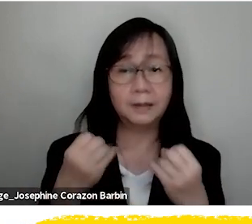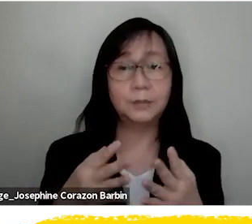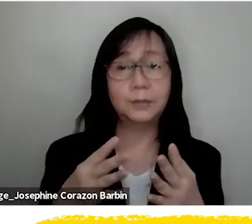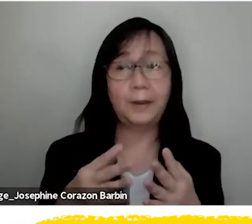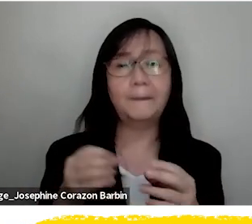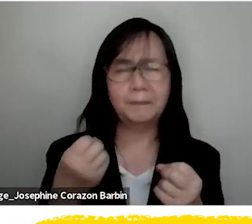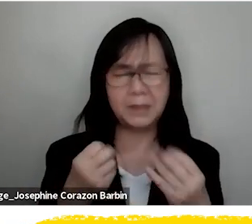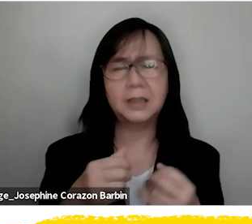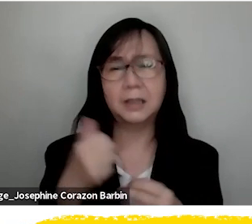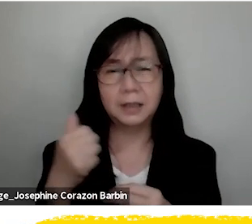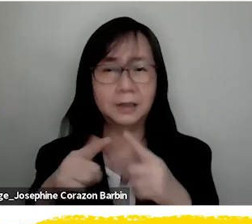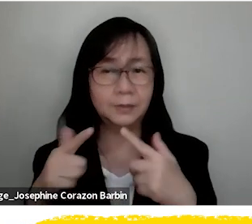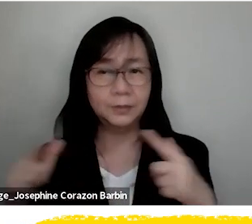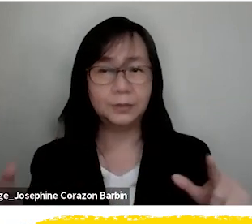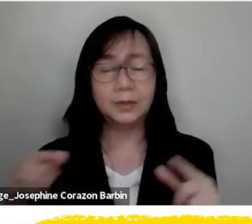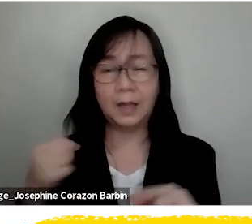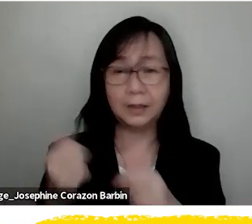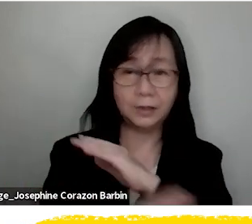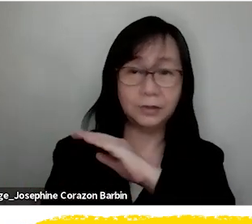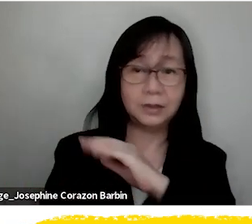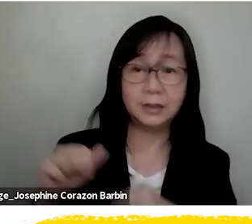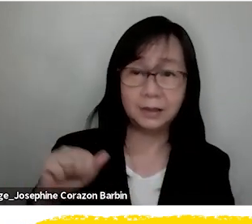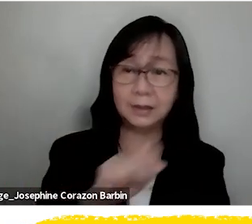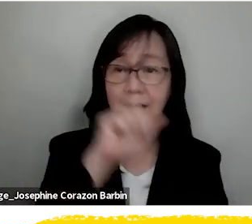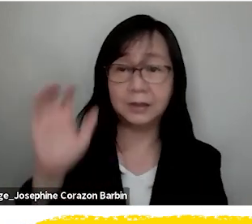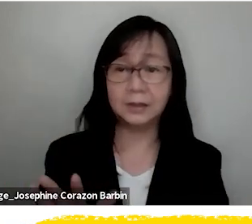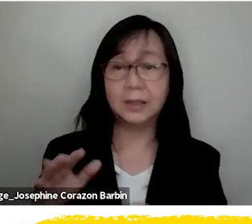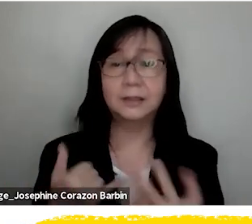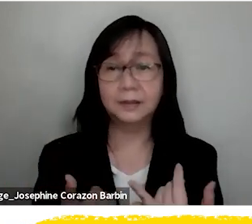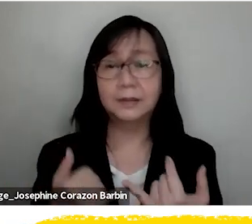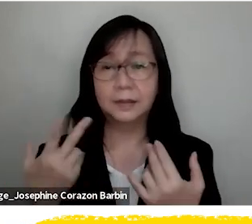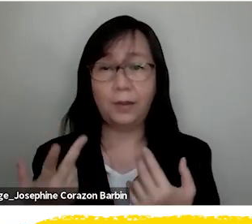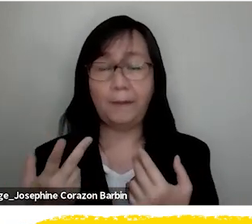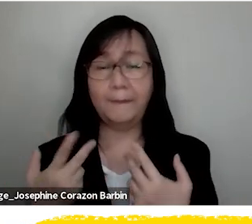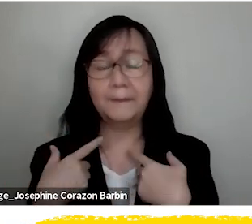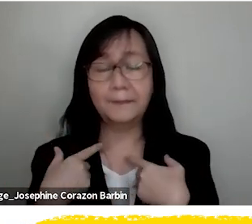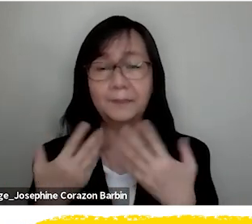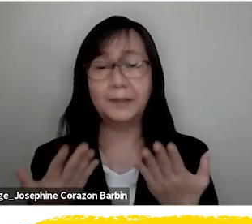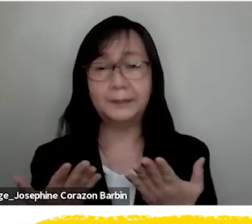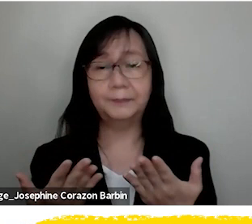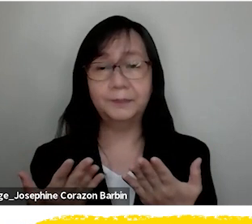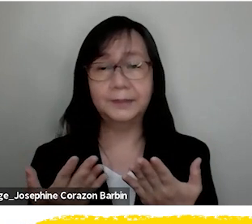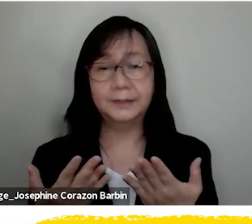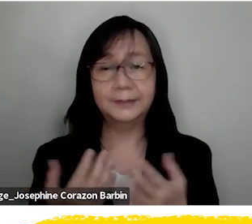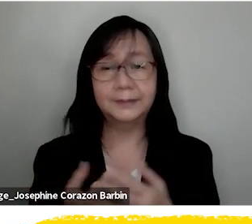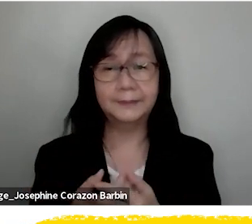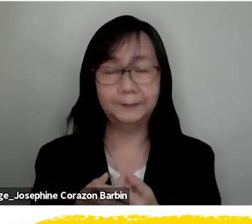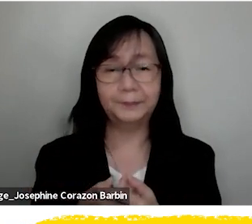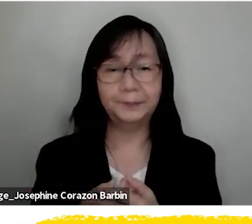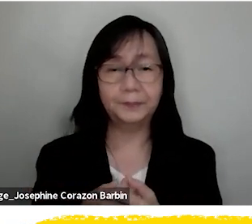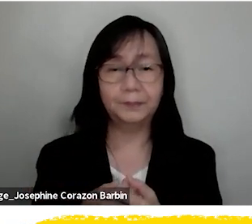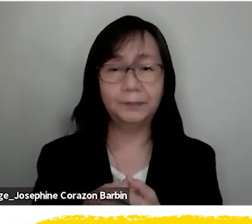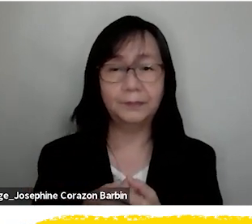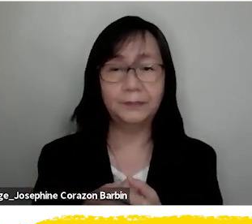languages of countries in Asia. So that is something that is already being translated